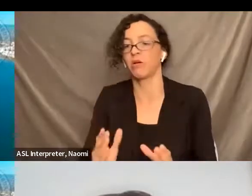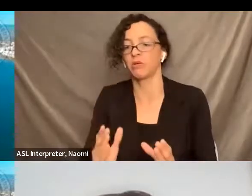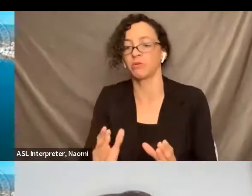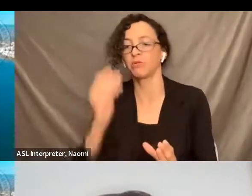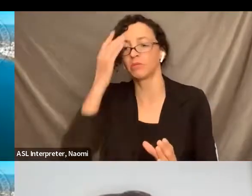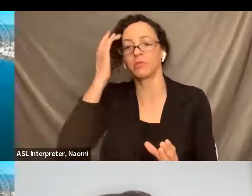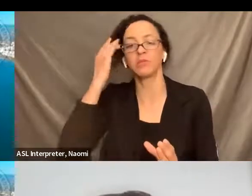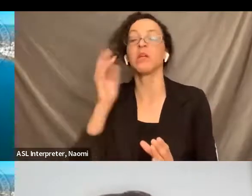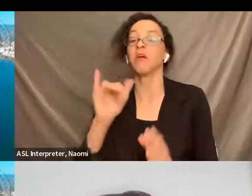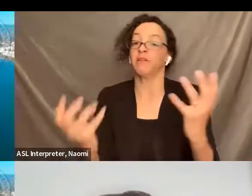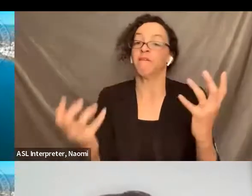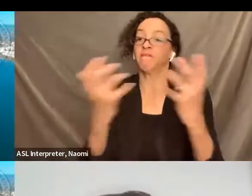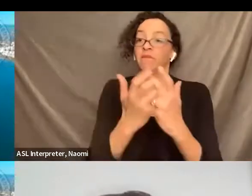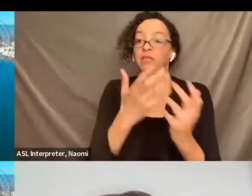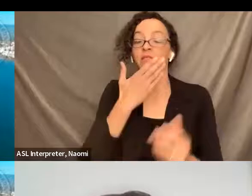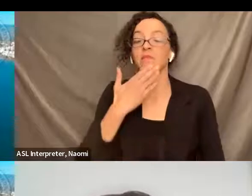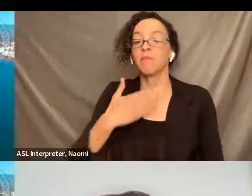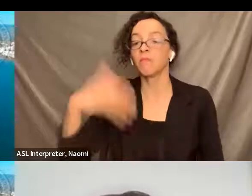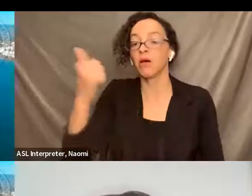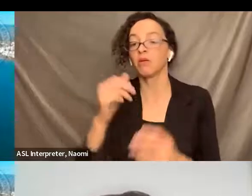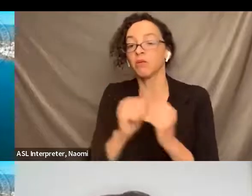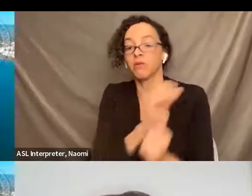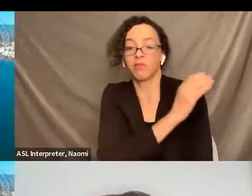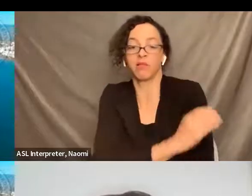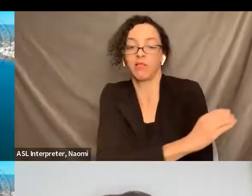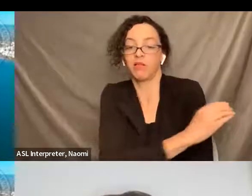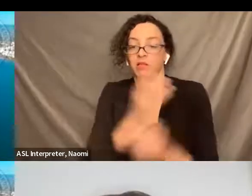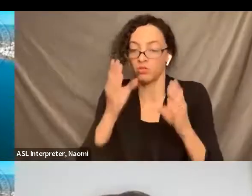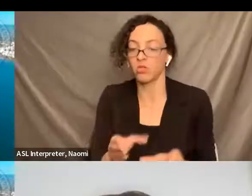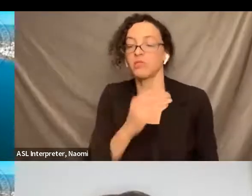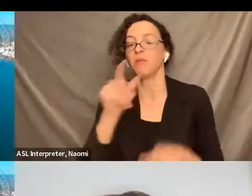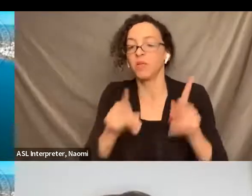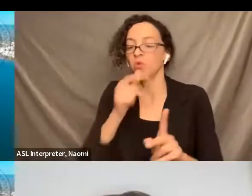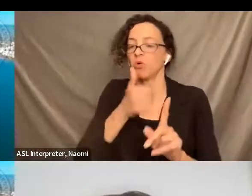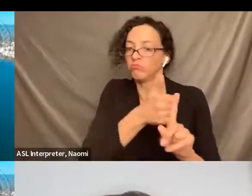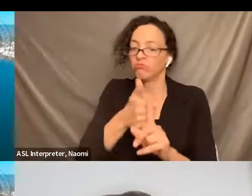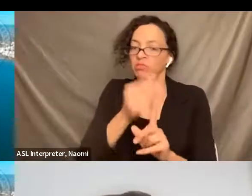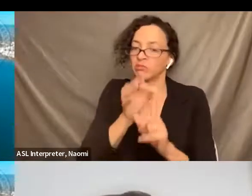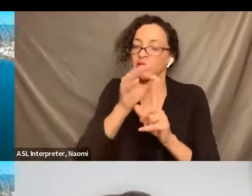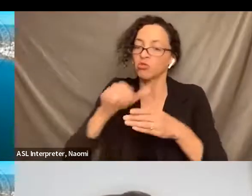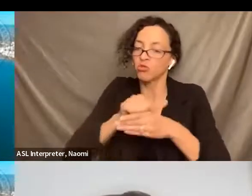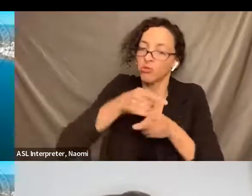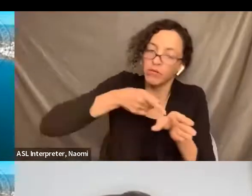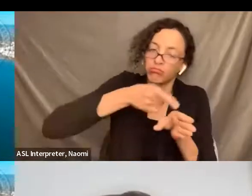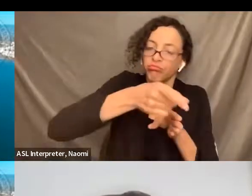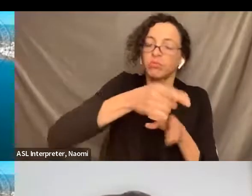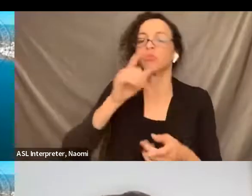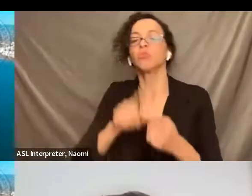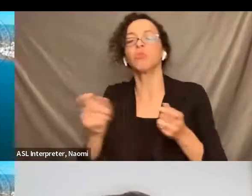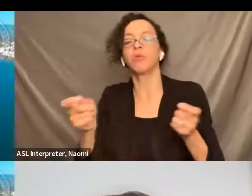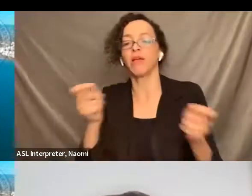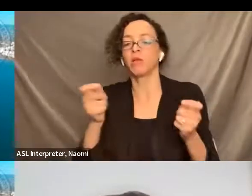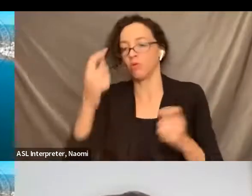It fits better with clinicians and people who are specially trained to handle mental